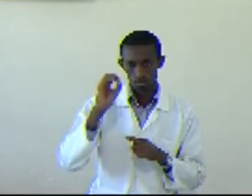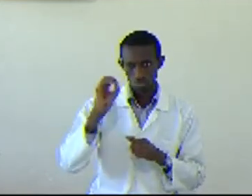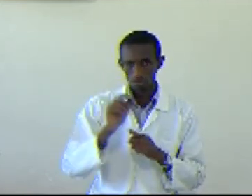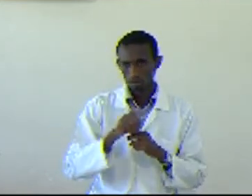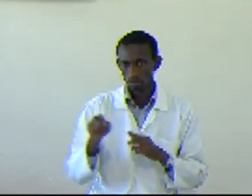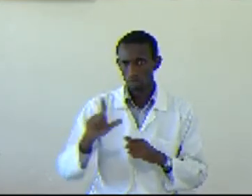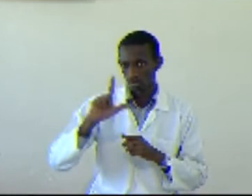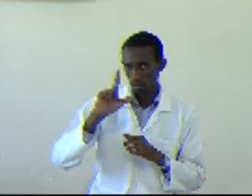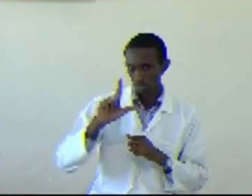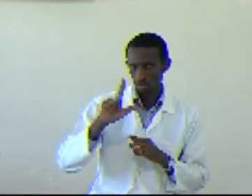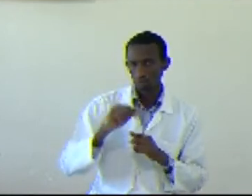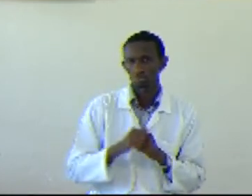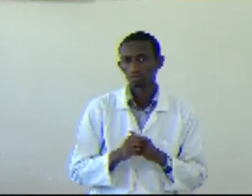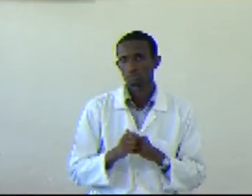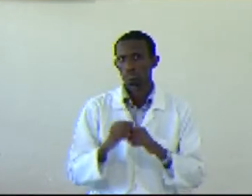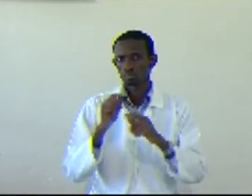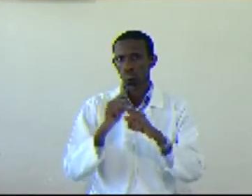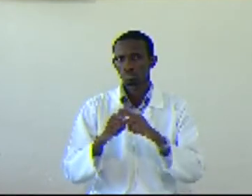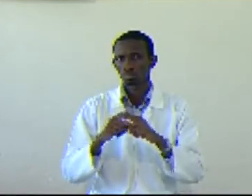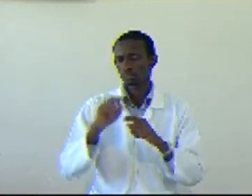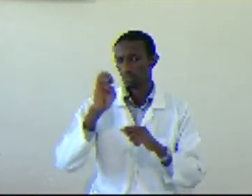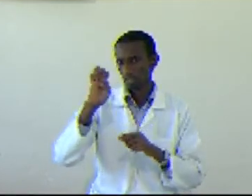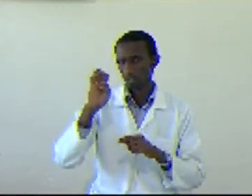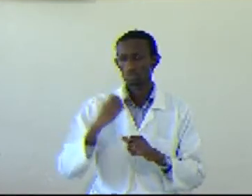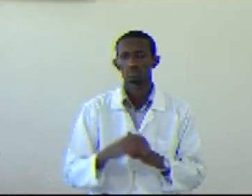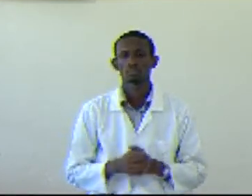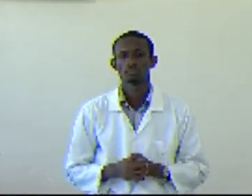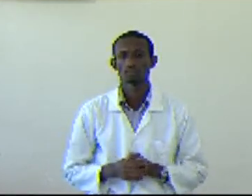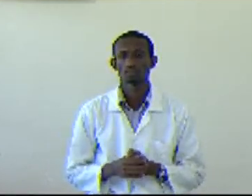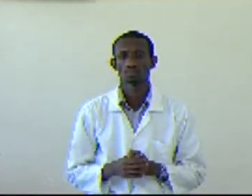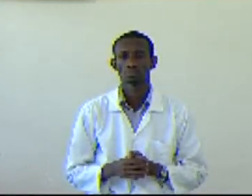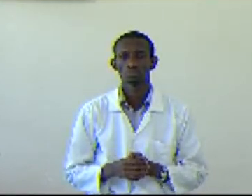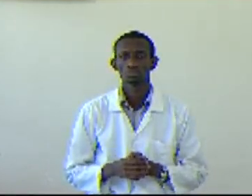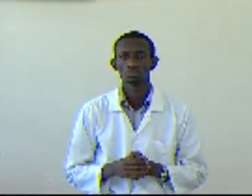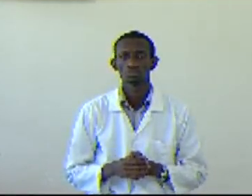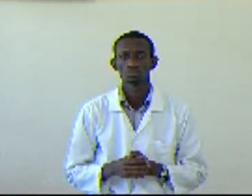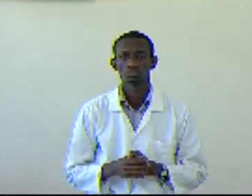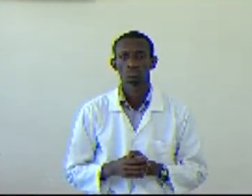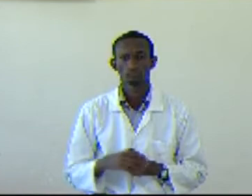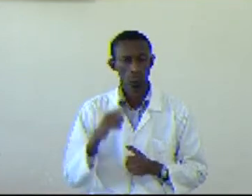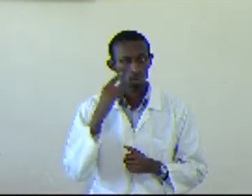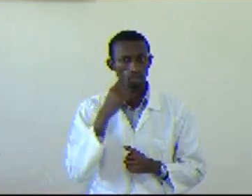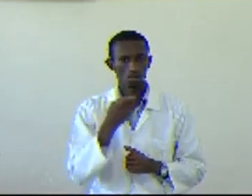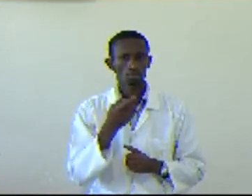times E. So times this electromotive force here. So that we can now say to be